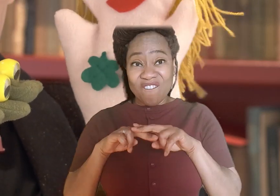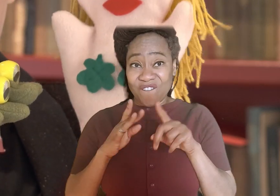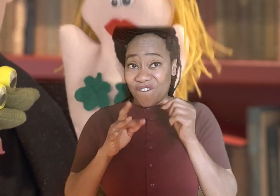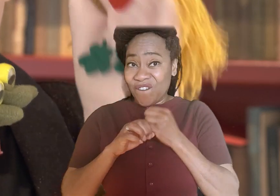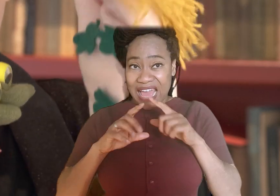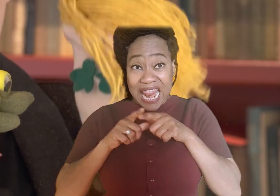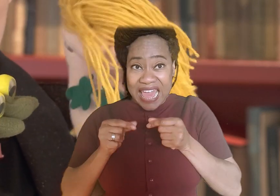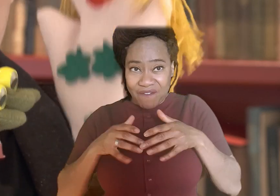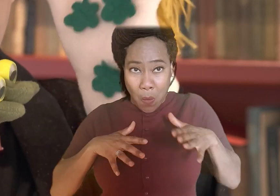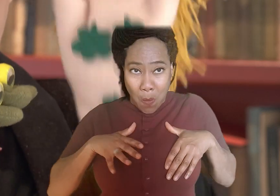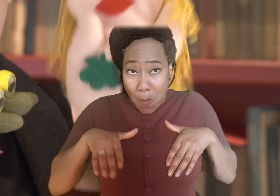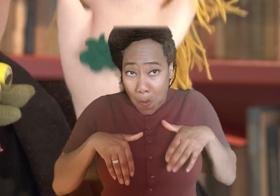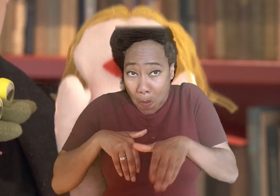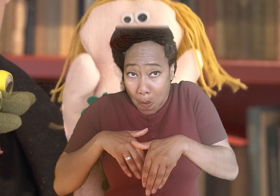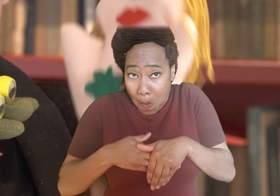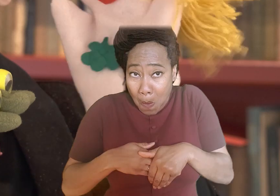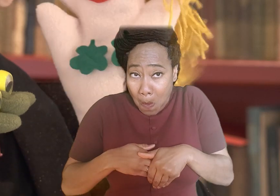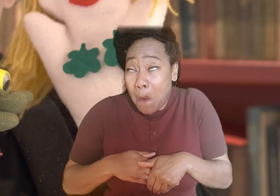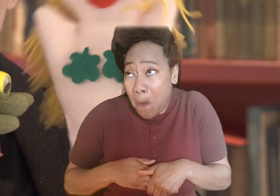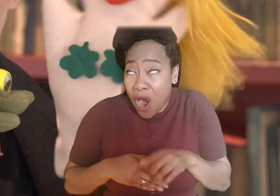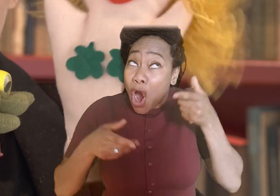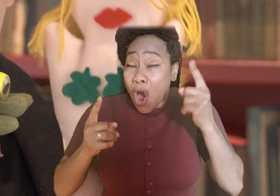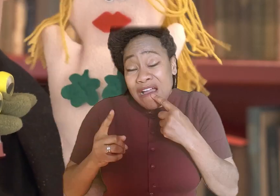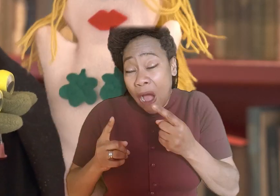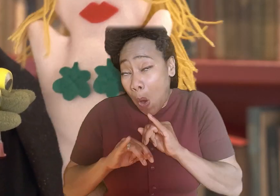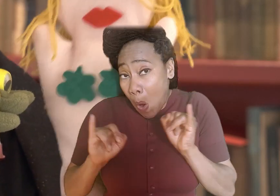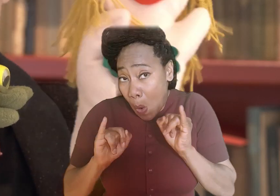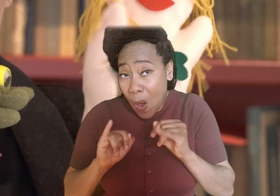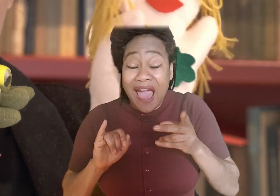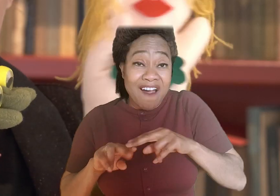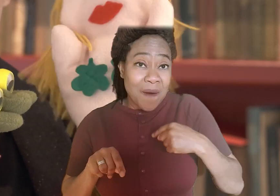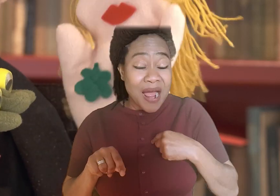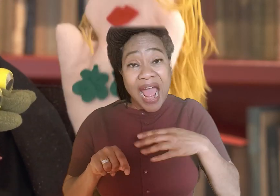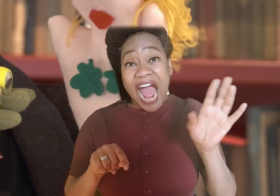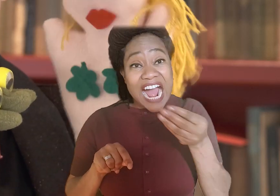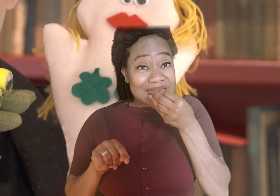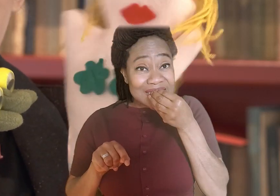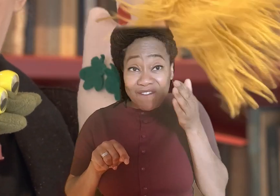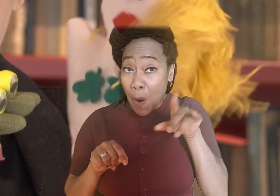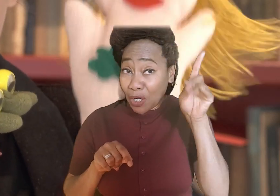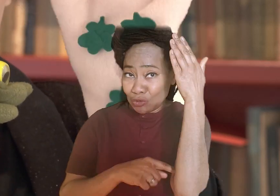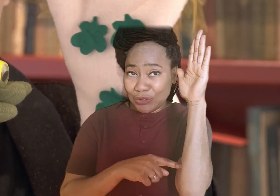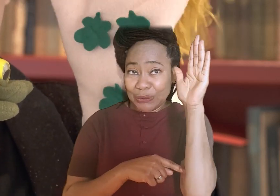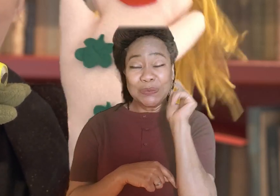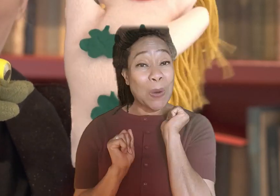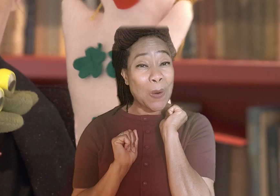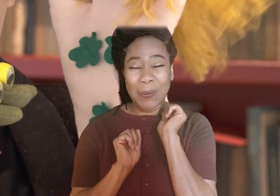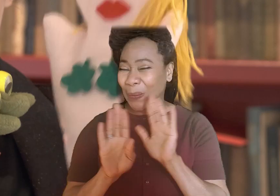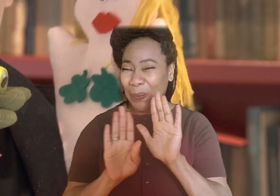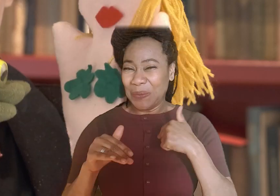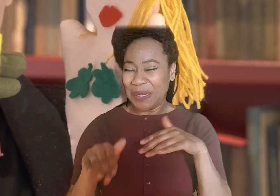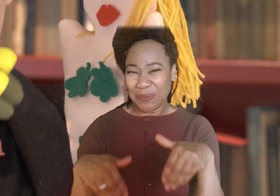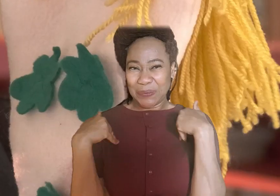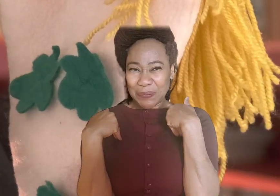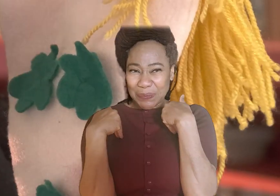to the imagination, and God said it would be awfully bad form to have a little snackaroo from that tree, so berries it is for